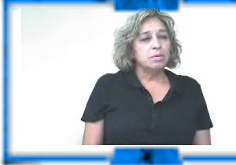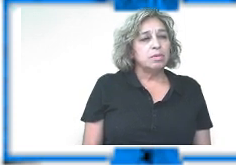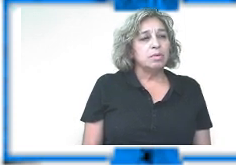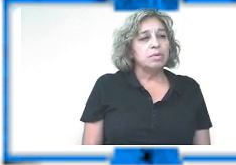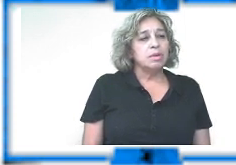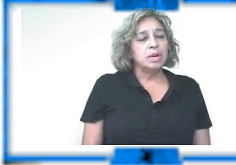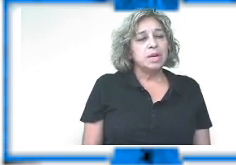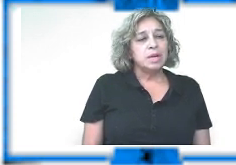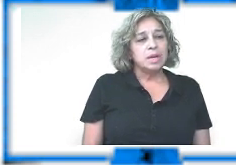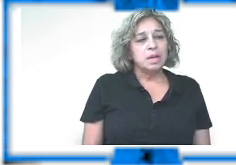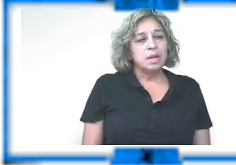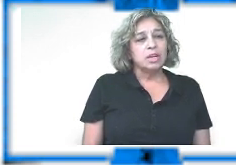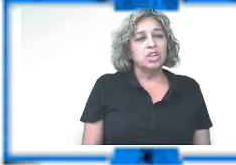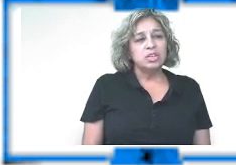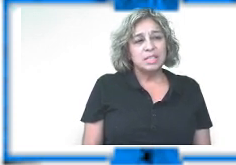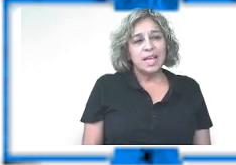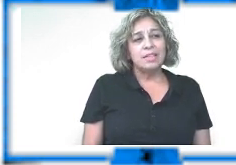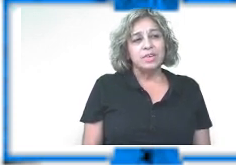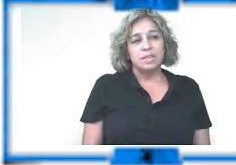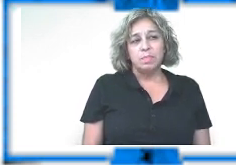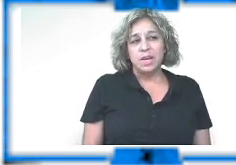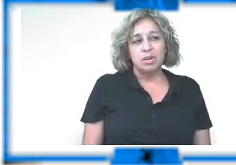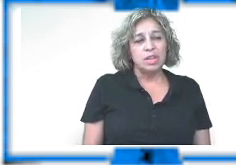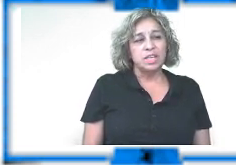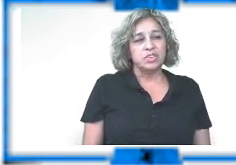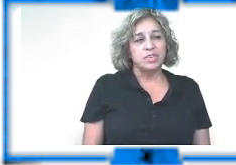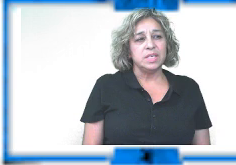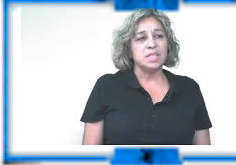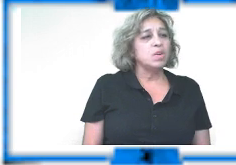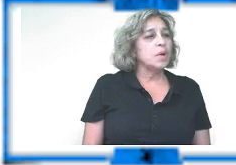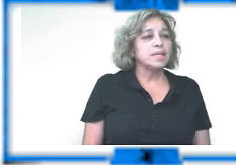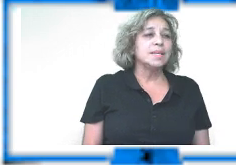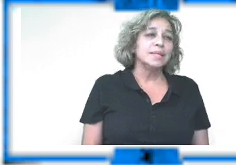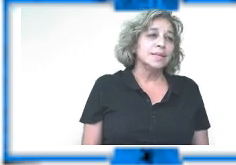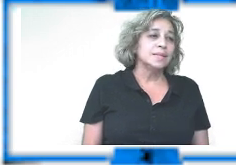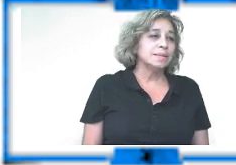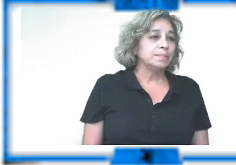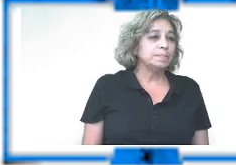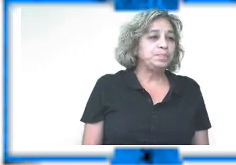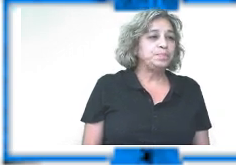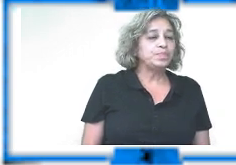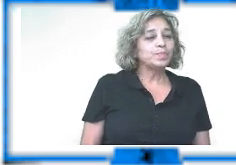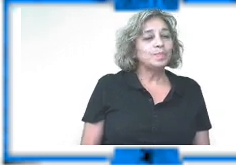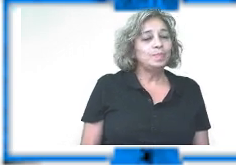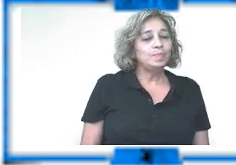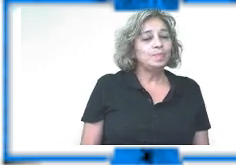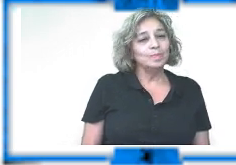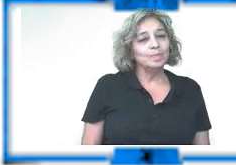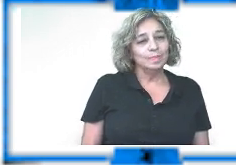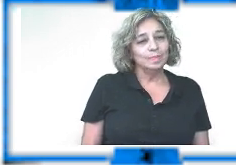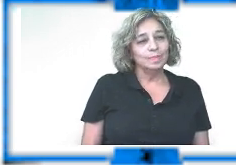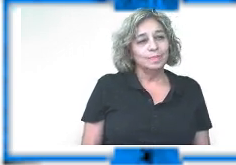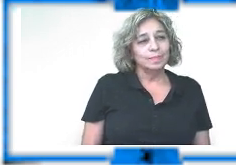No, good salaries, but no luxuries, no excesses.